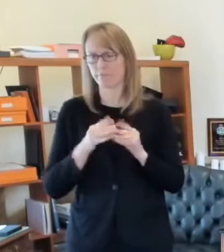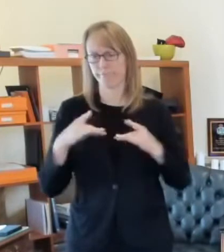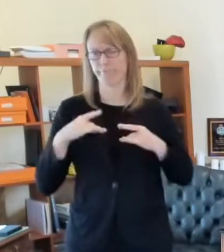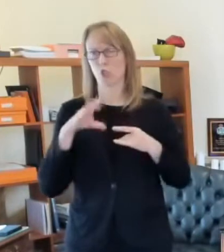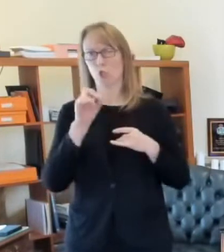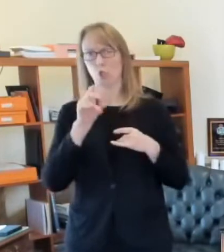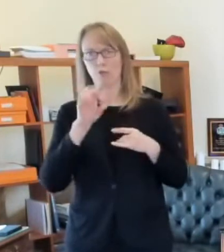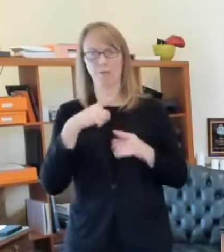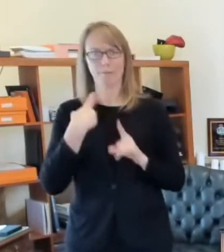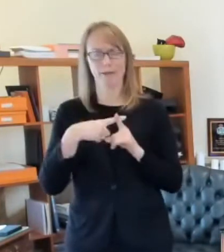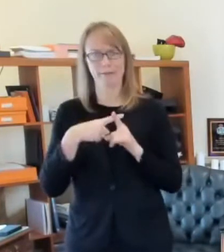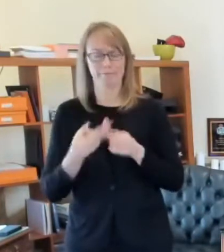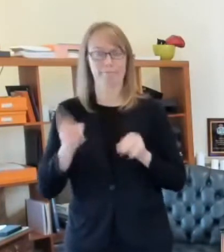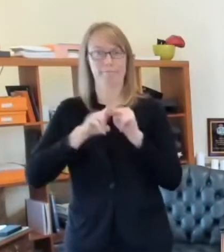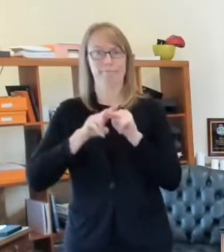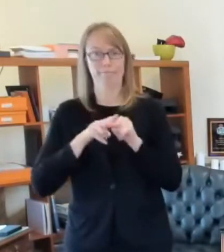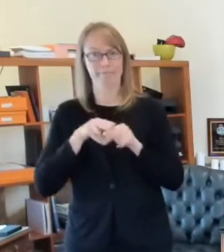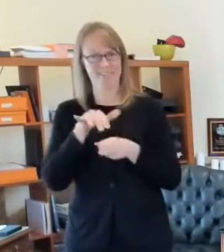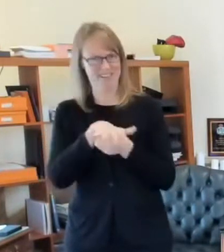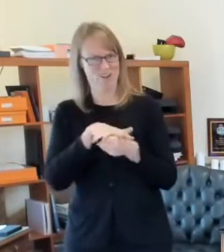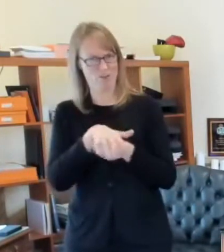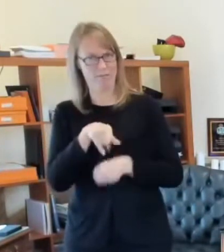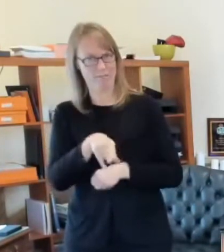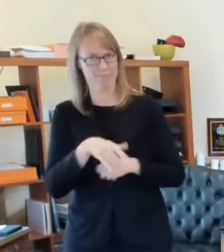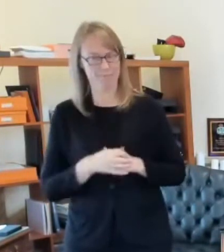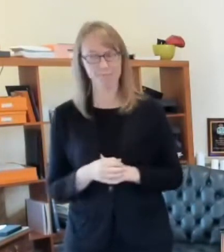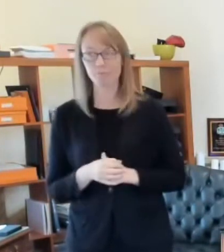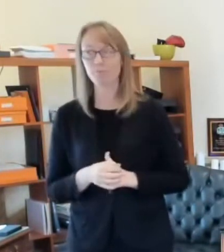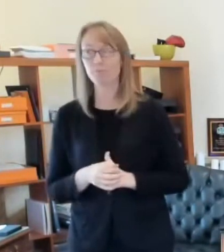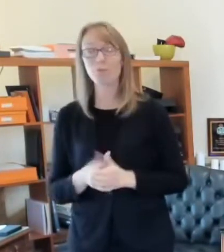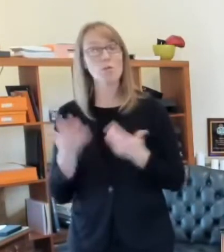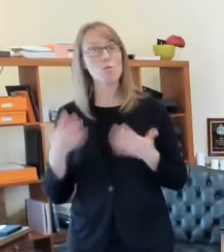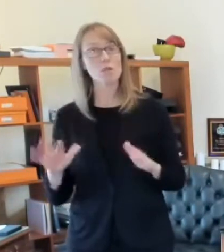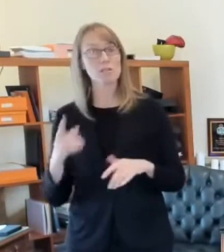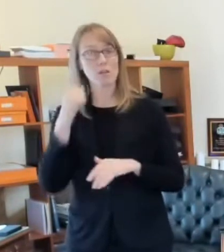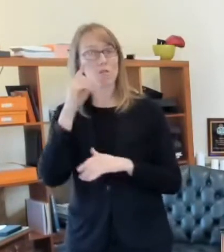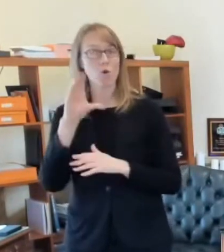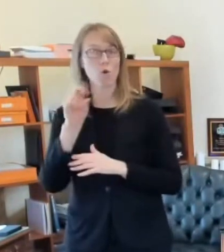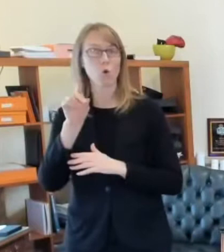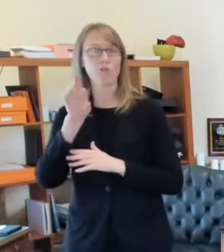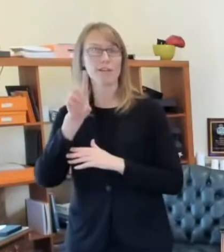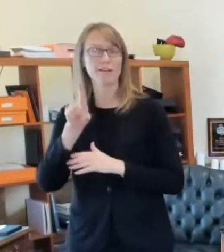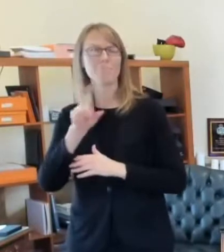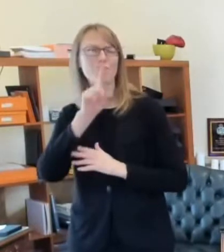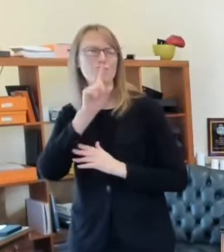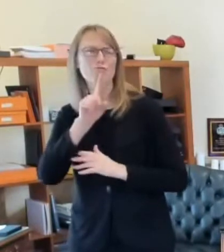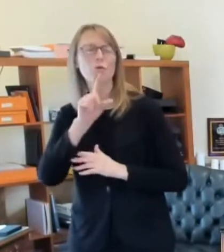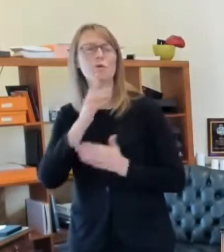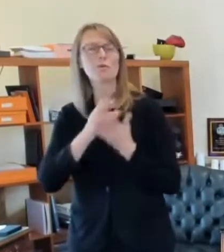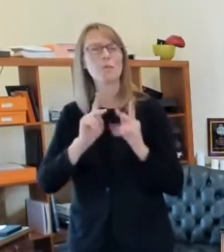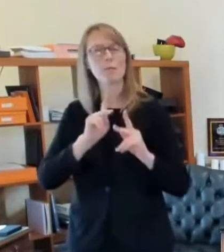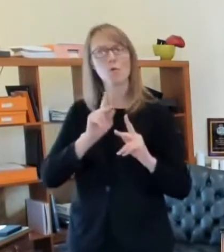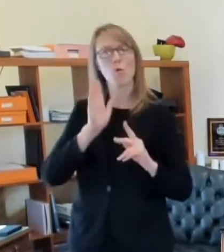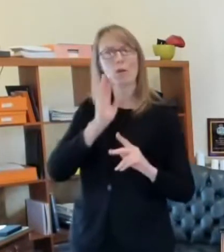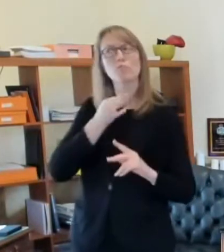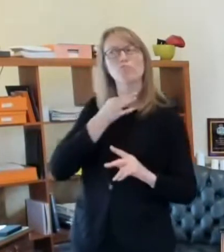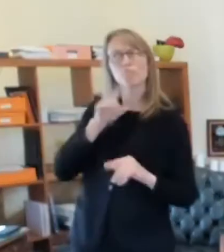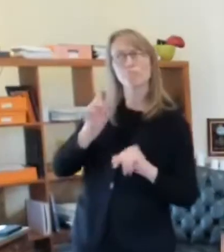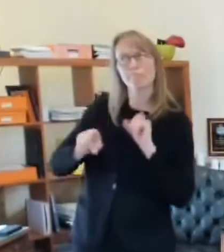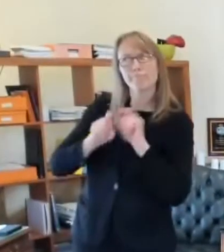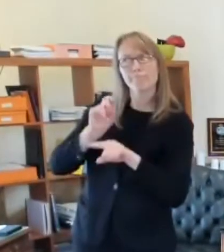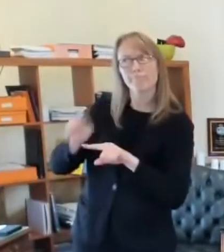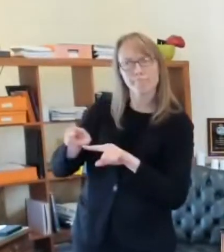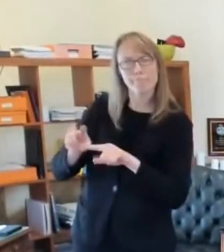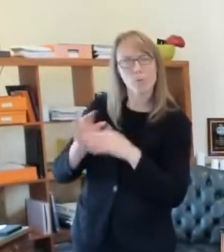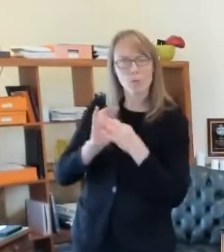So that's it for COVID. I'm sure we have some COVID questions, which we'll take those in a few minutes if we can. I want to skip over for a